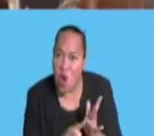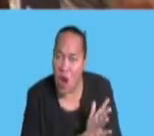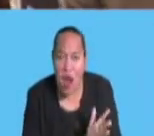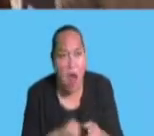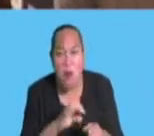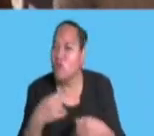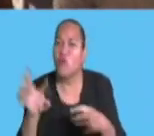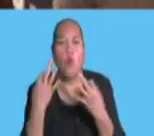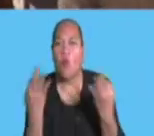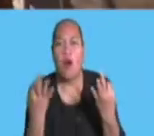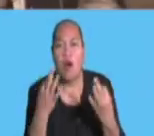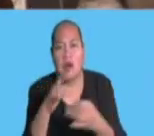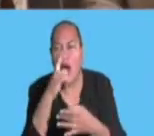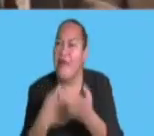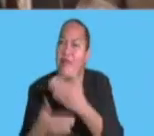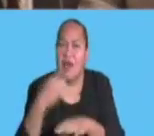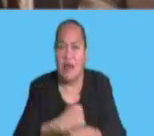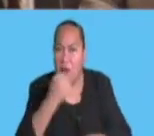they got workers' compensation. Nobody.